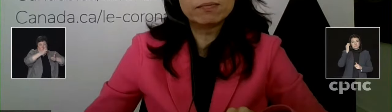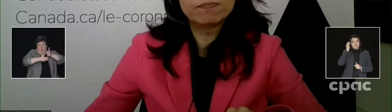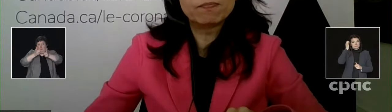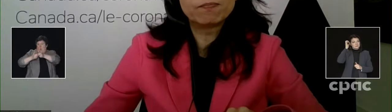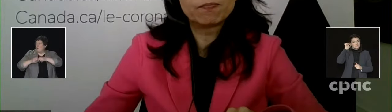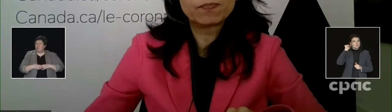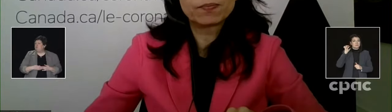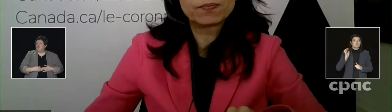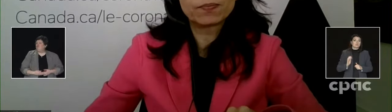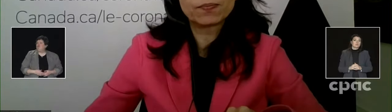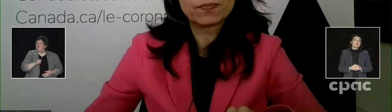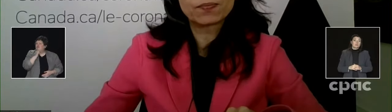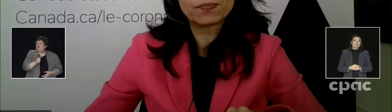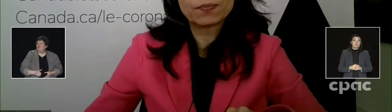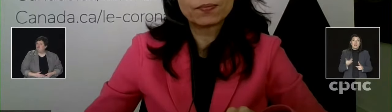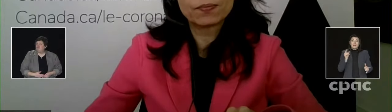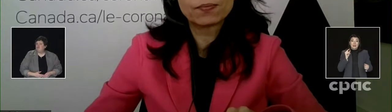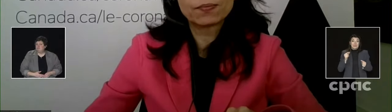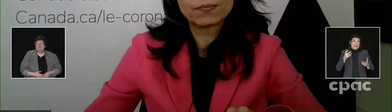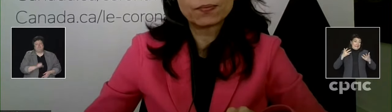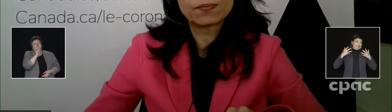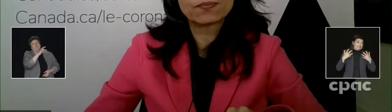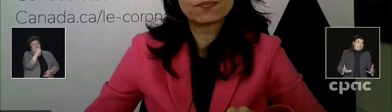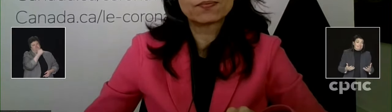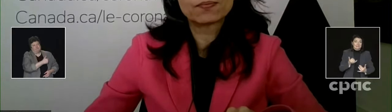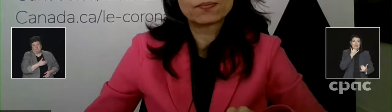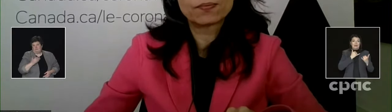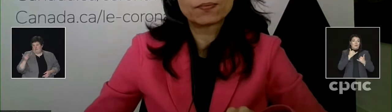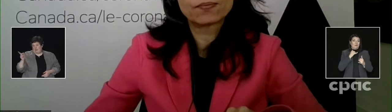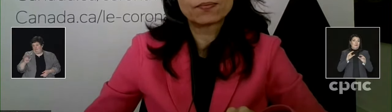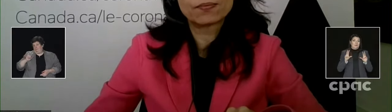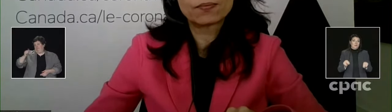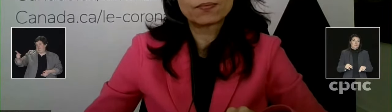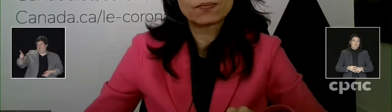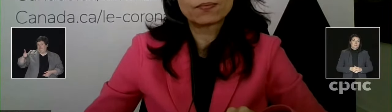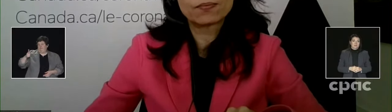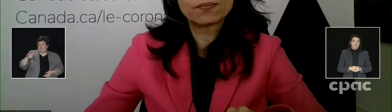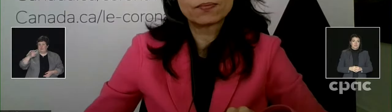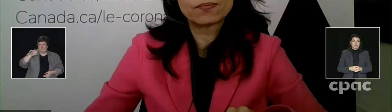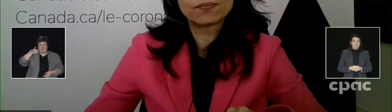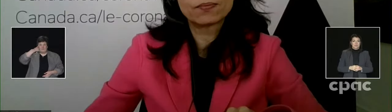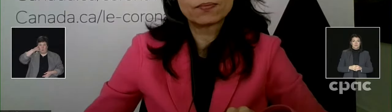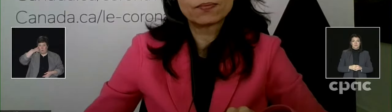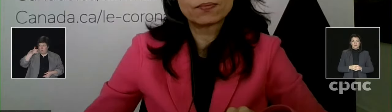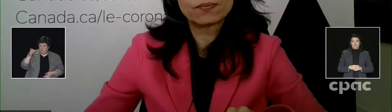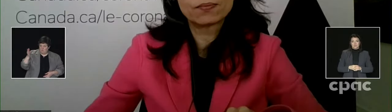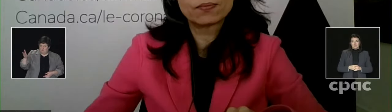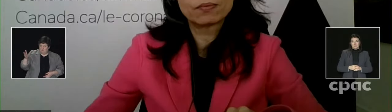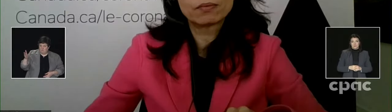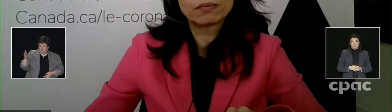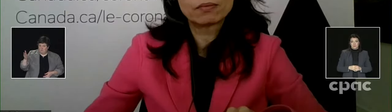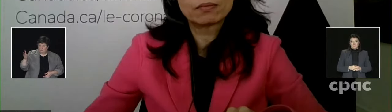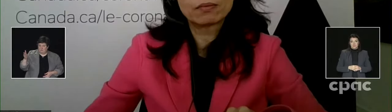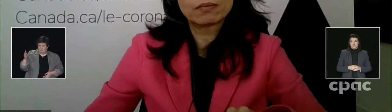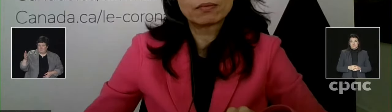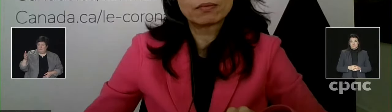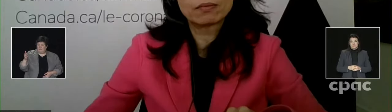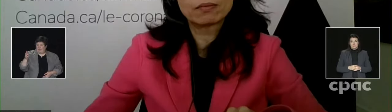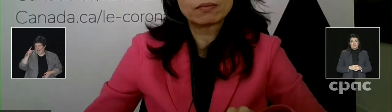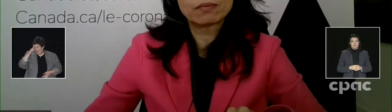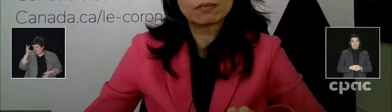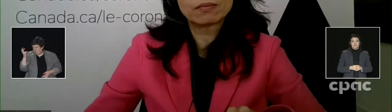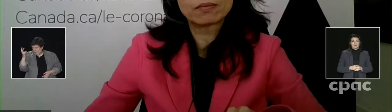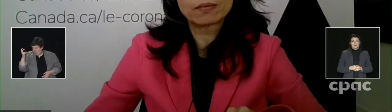instances. Thank you very much. We're going to go back to the two participants on the call unless anyone else shows up in the queue